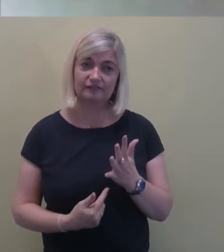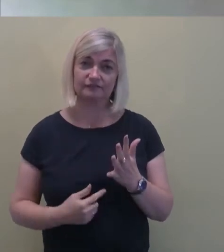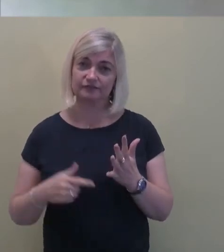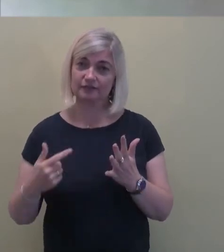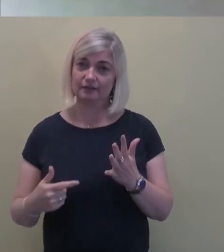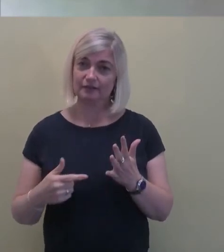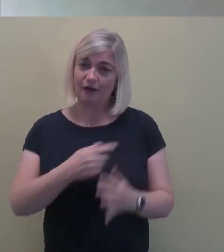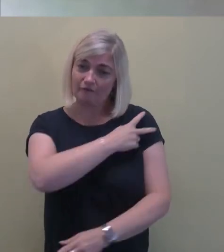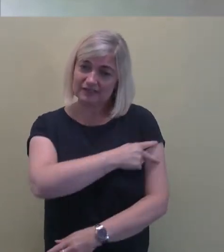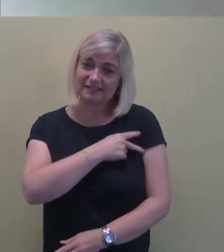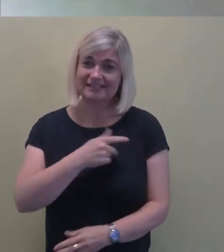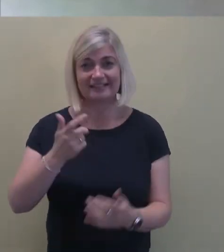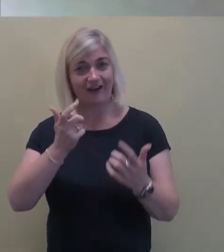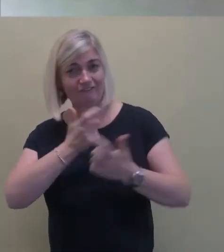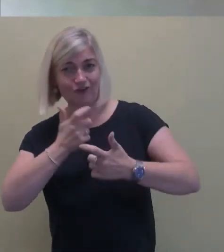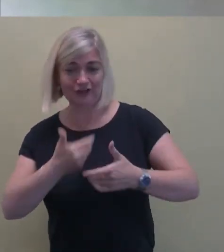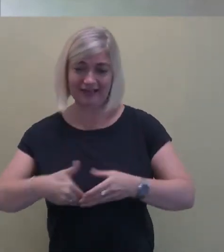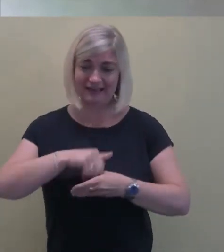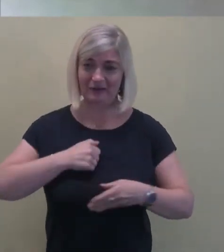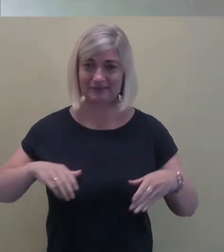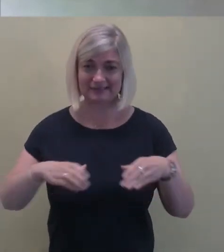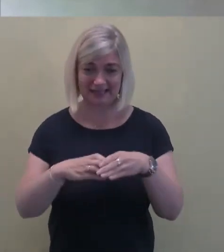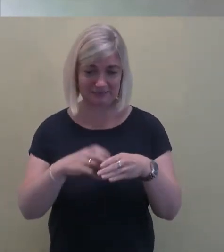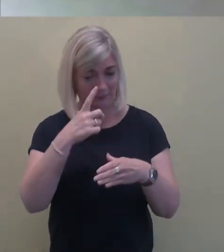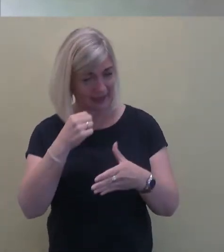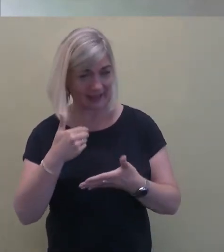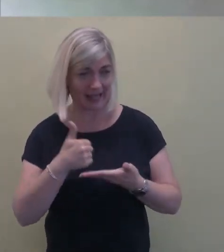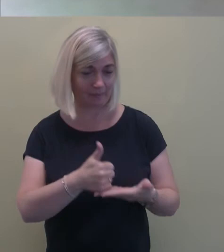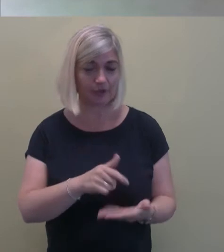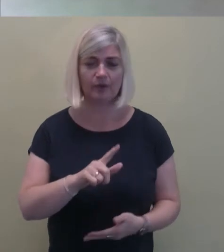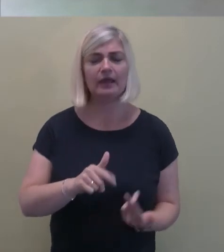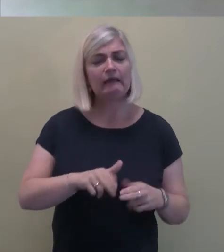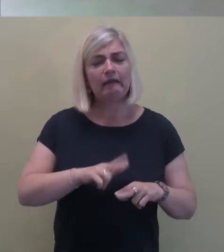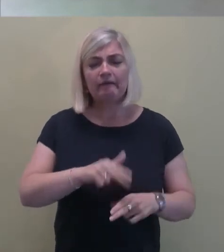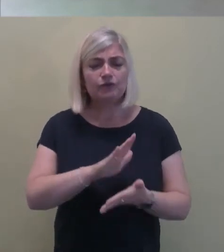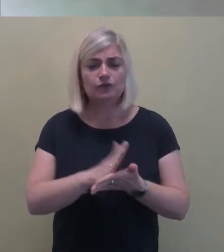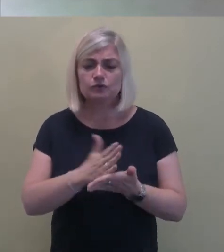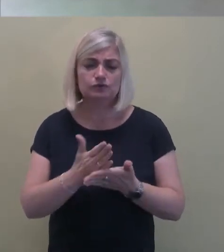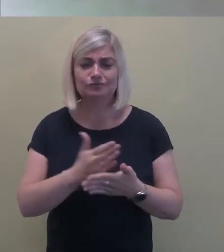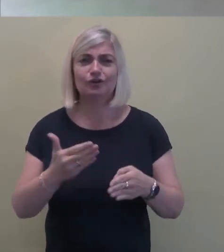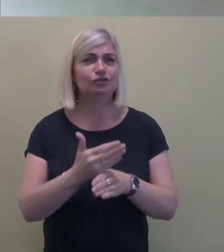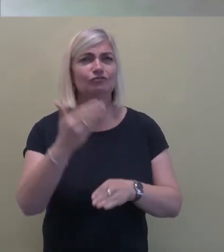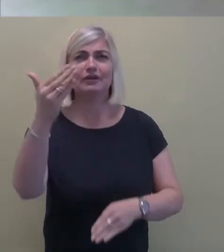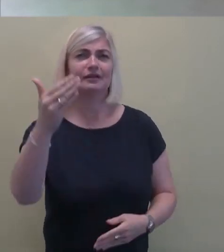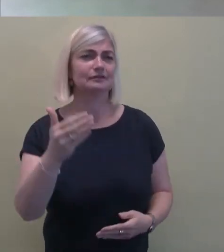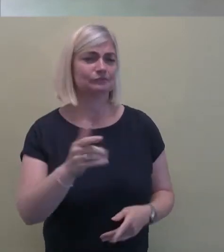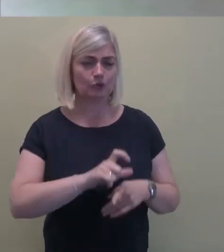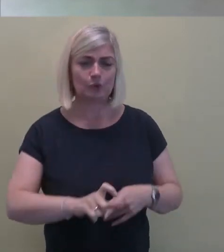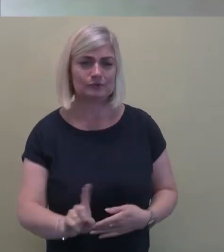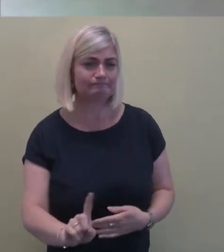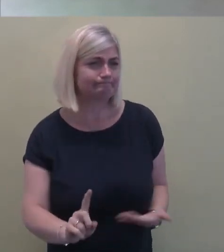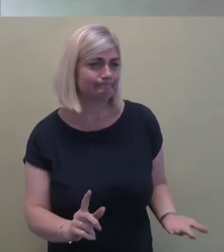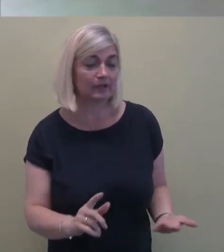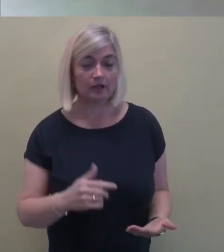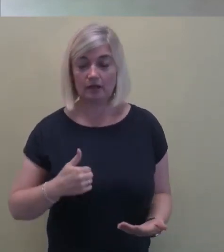old-fashioned email. But there are different techniques we can use to sit with you have a conversation, and they'll to support